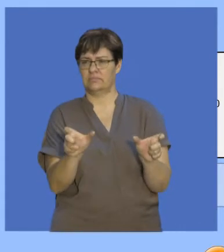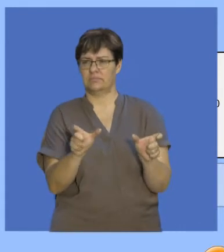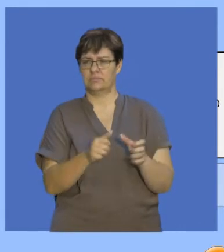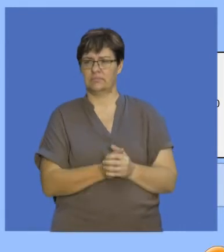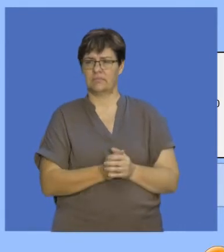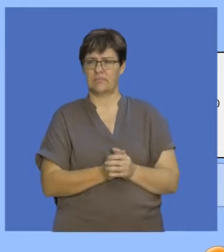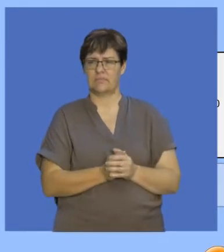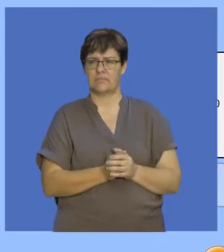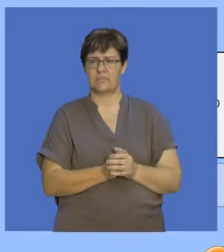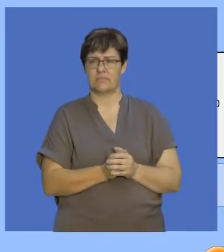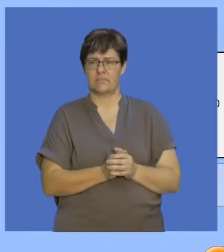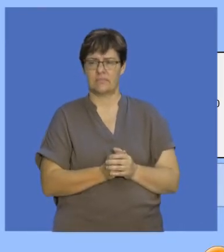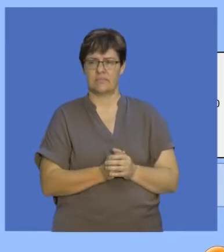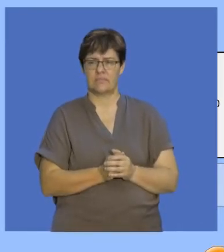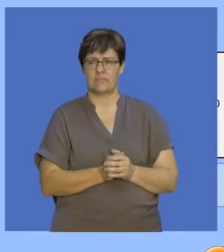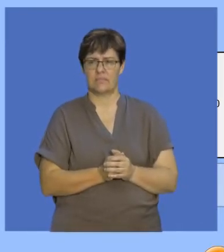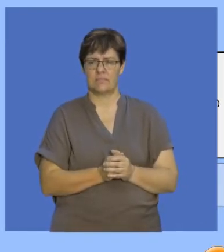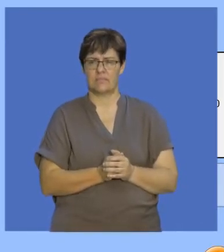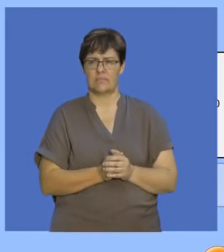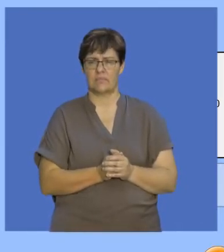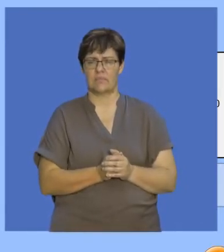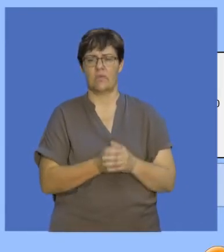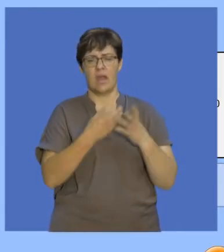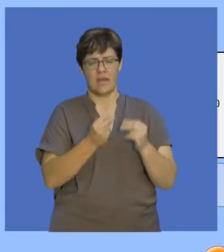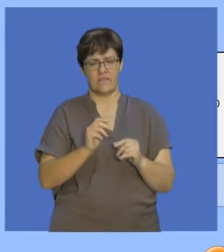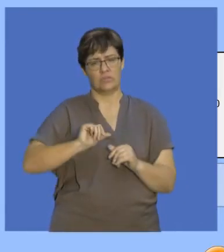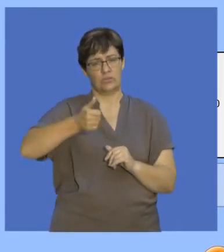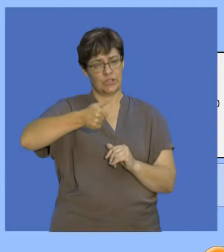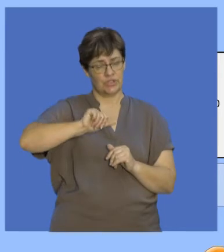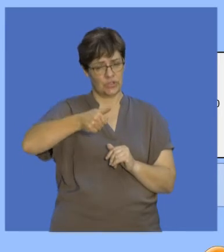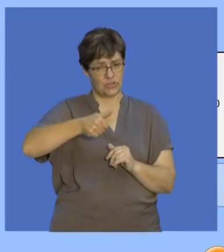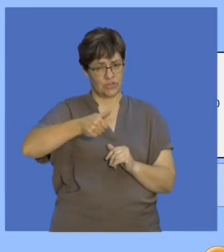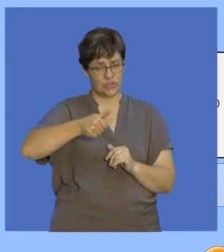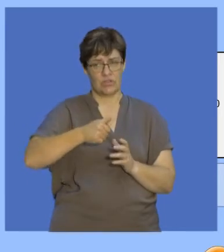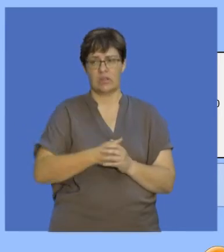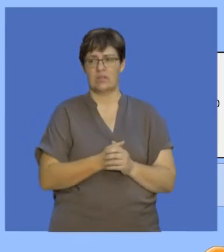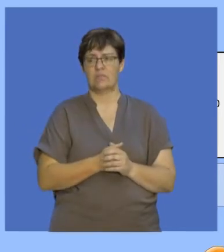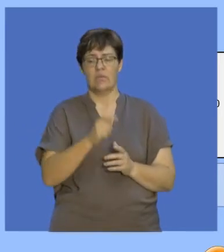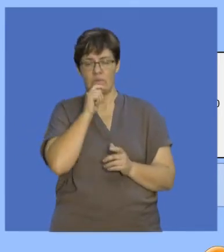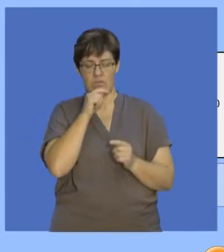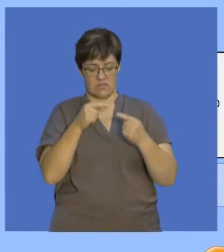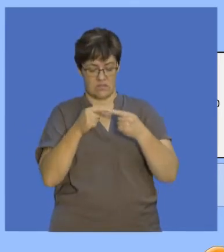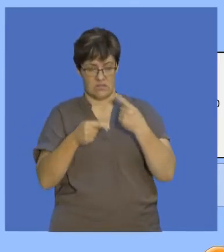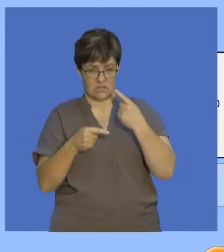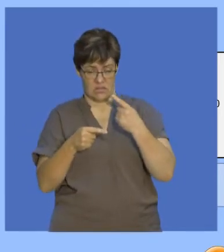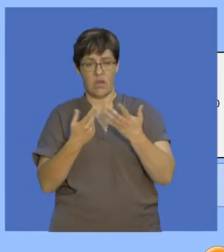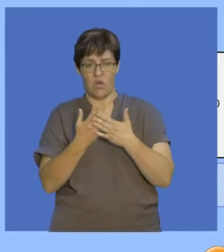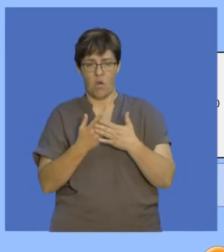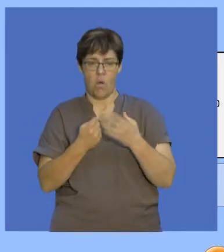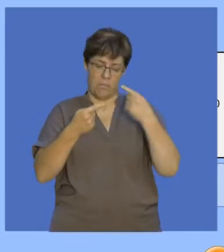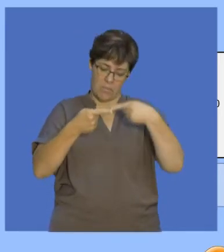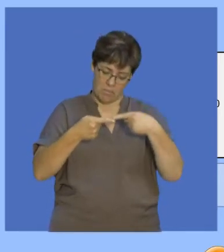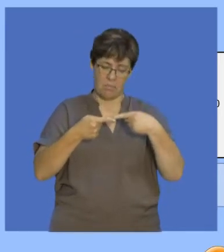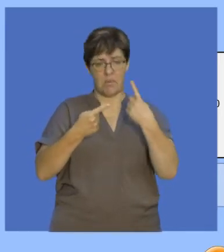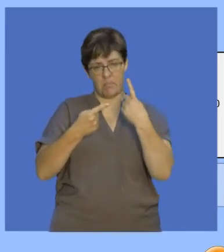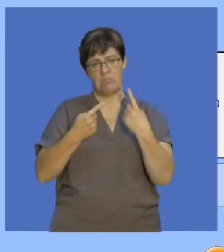opposite terminal of the battery, right? And then we can have our switch. We will use the switch to complete